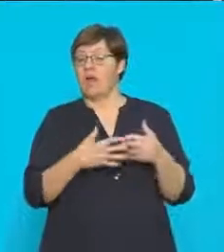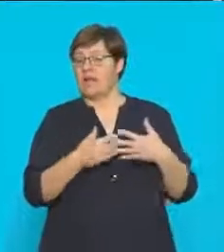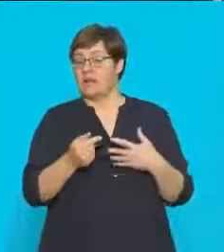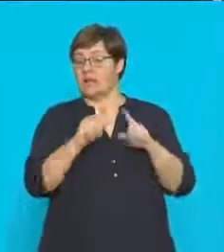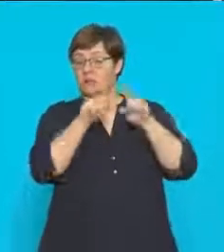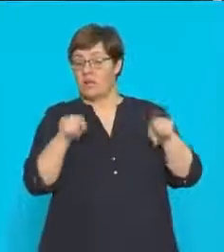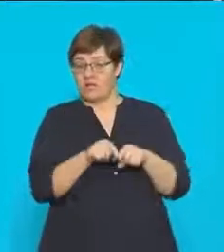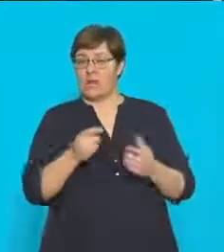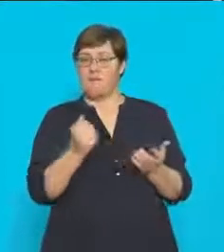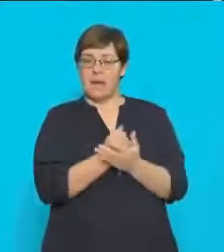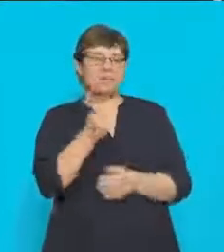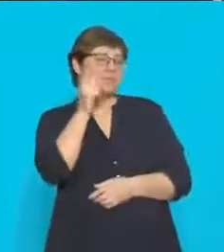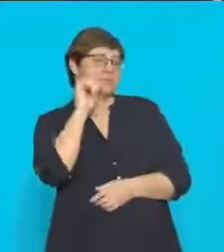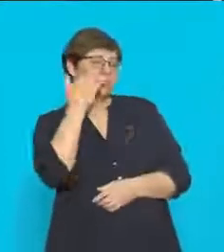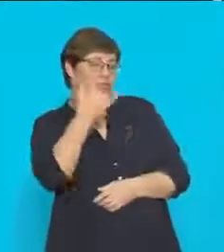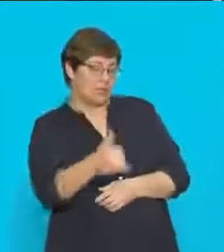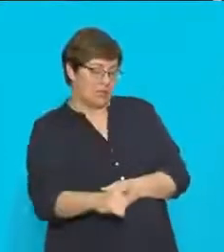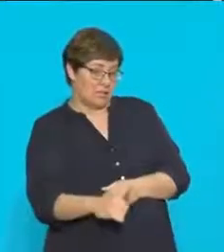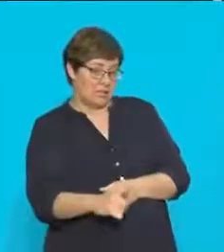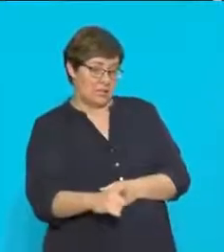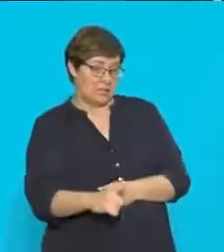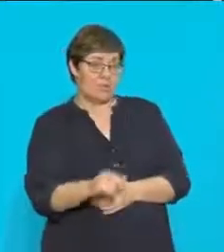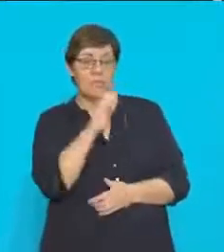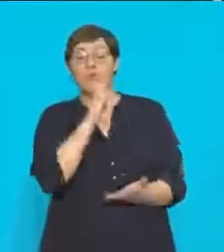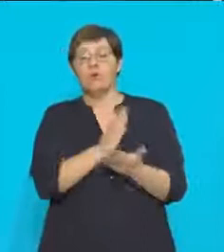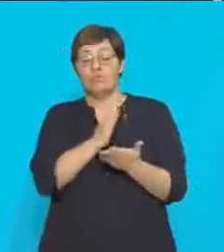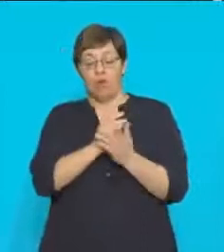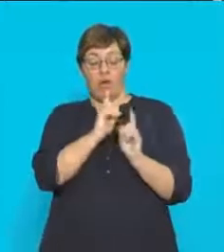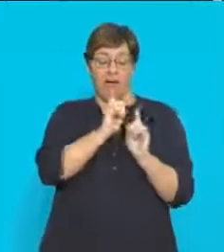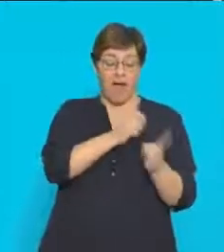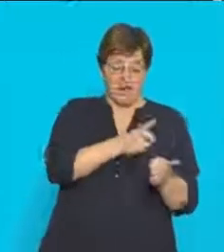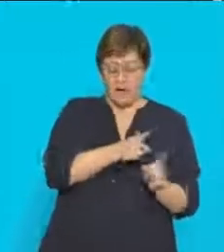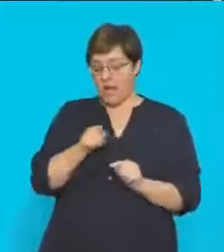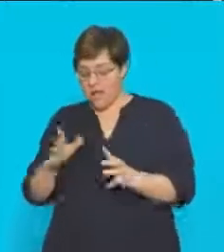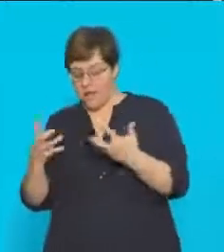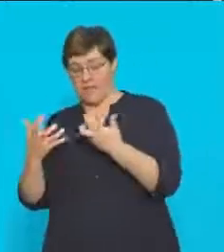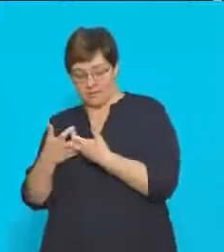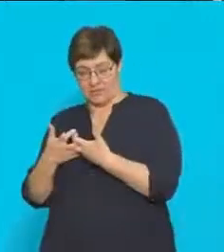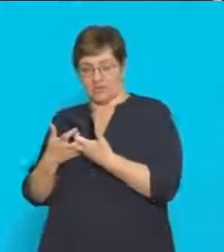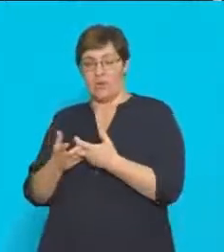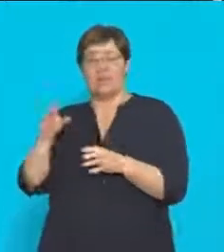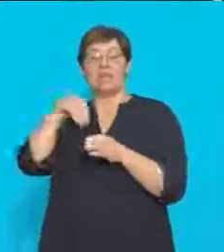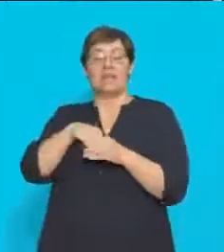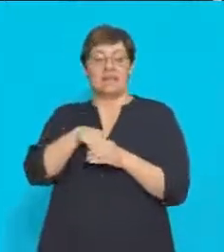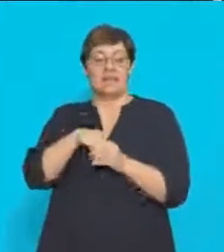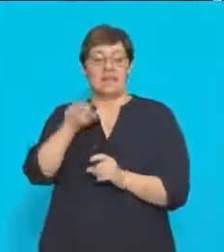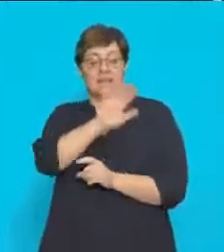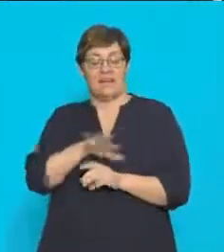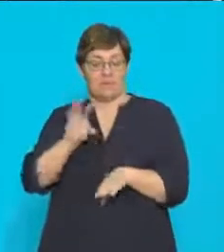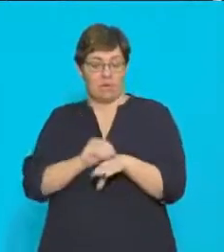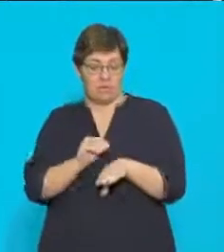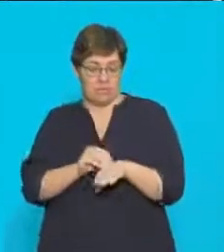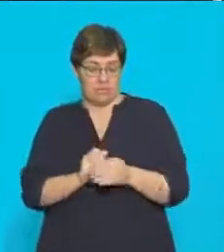we have to do a kind of a checksum just to make sure that our answers make sense in the context of the